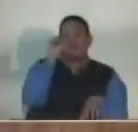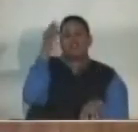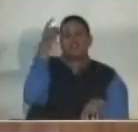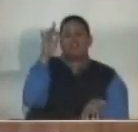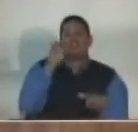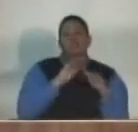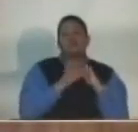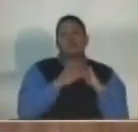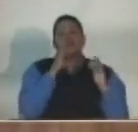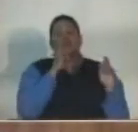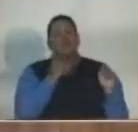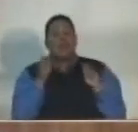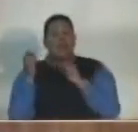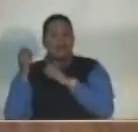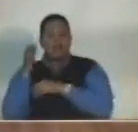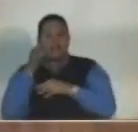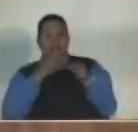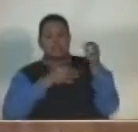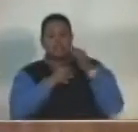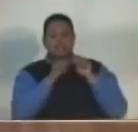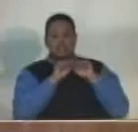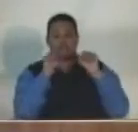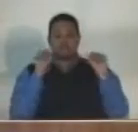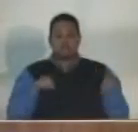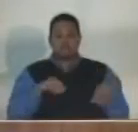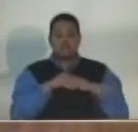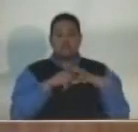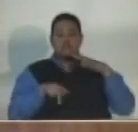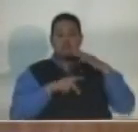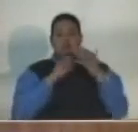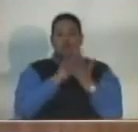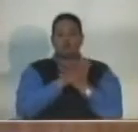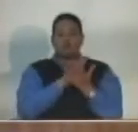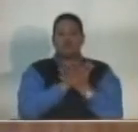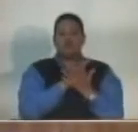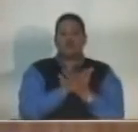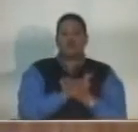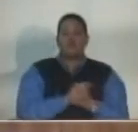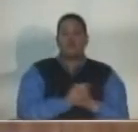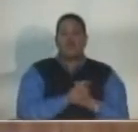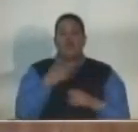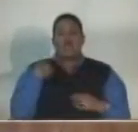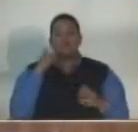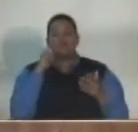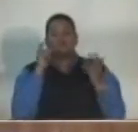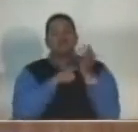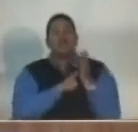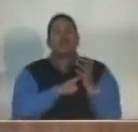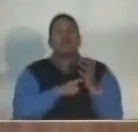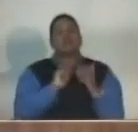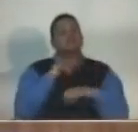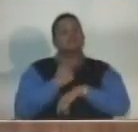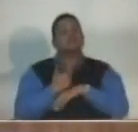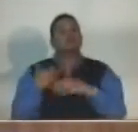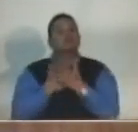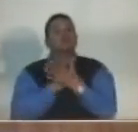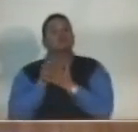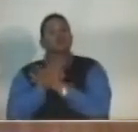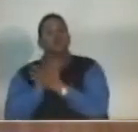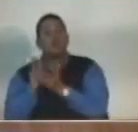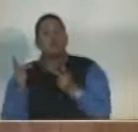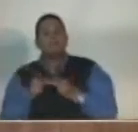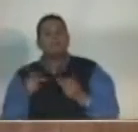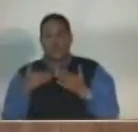should eliminate the shift system in primary schools, even as we realign empty school places and reassign teachers